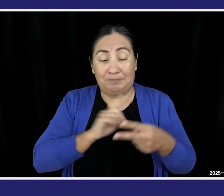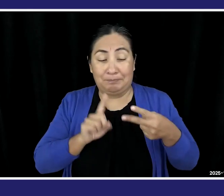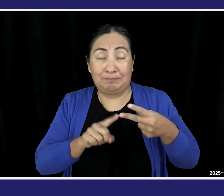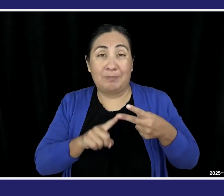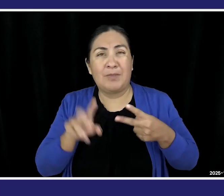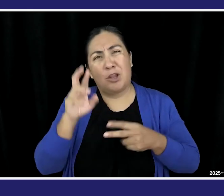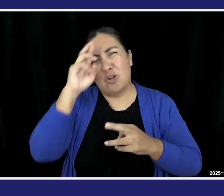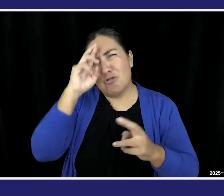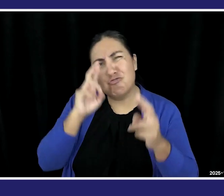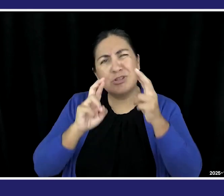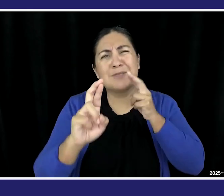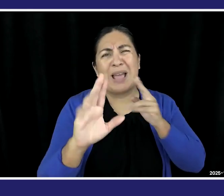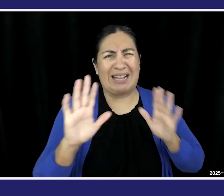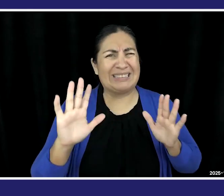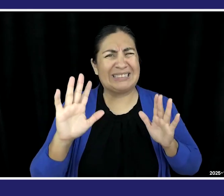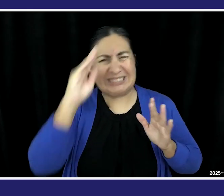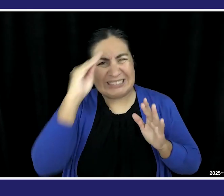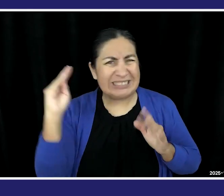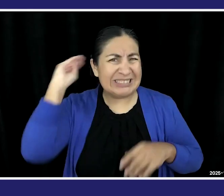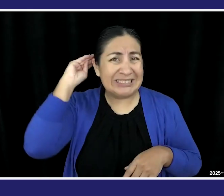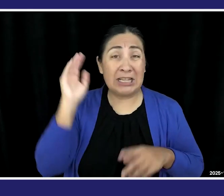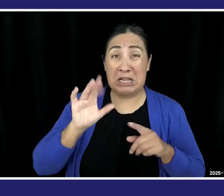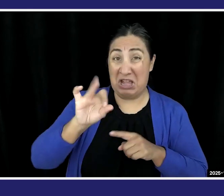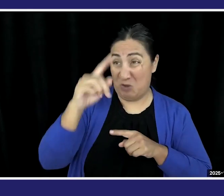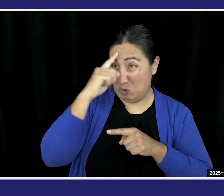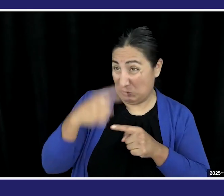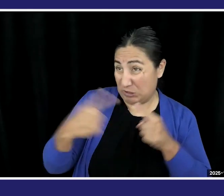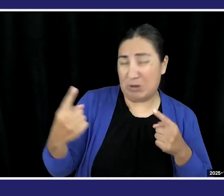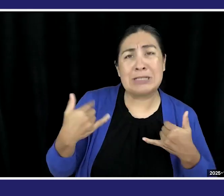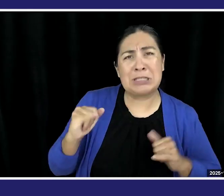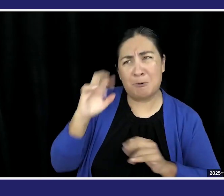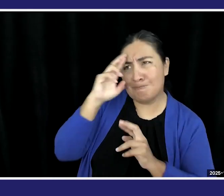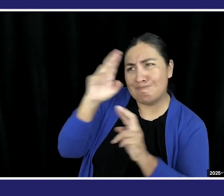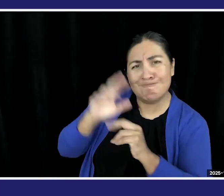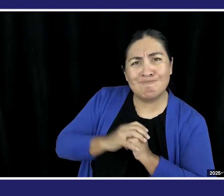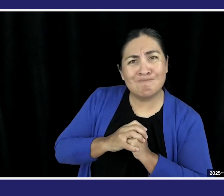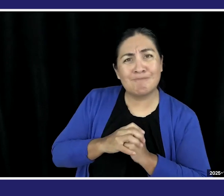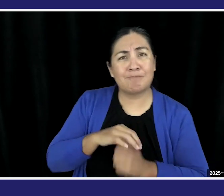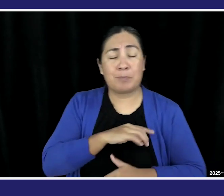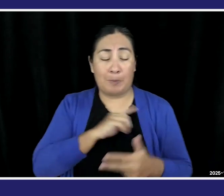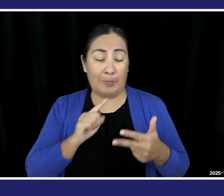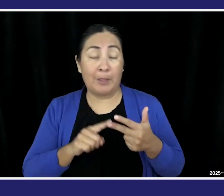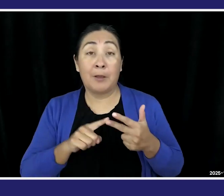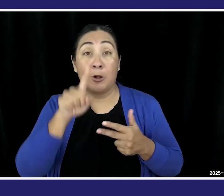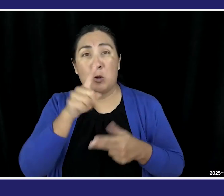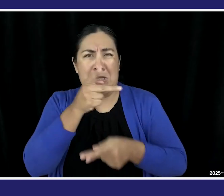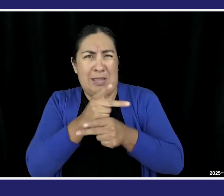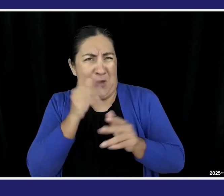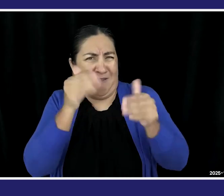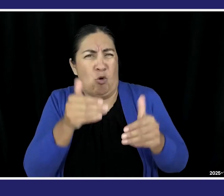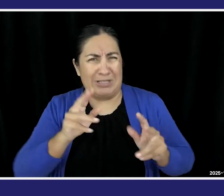mind. Speak to one another with care, even if you disagree. Stay focused on the topic at